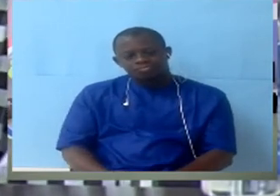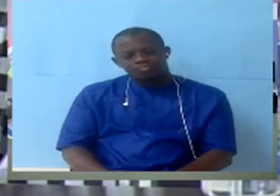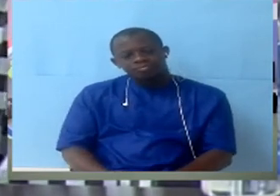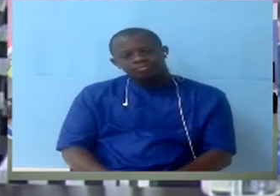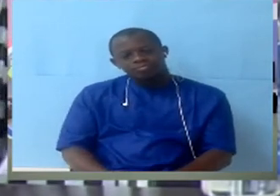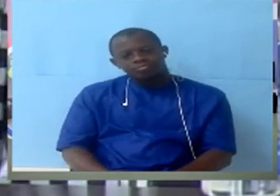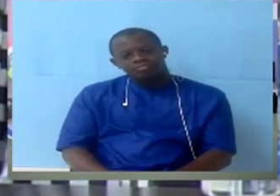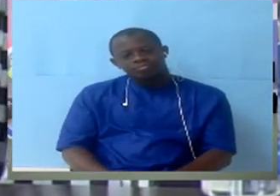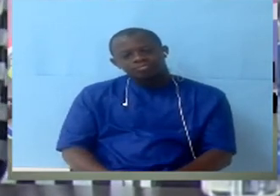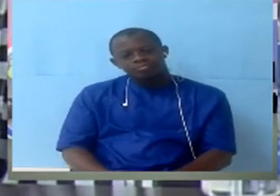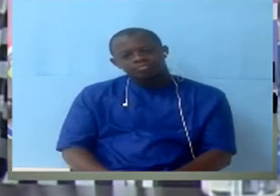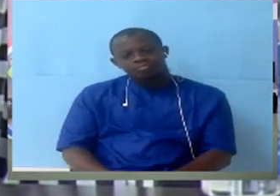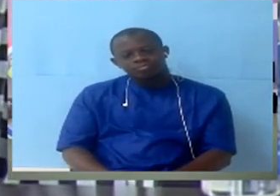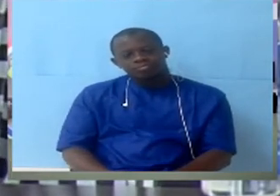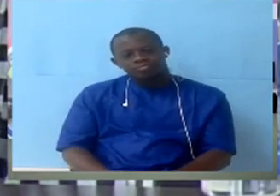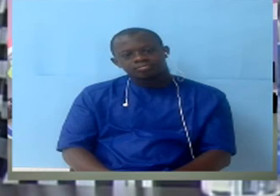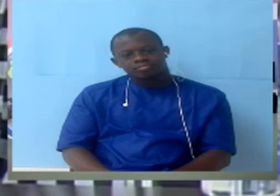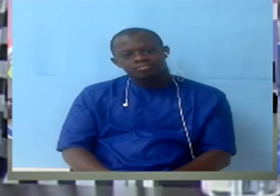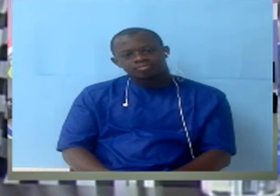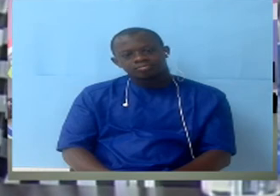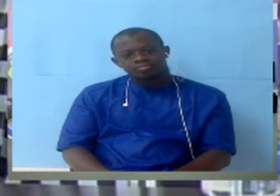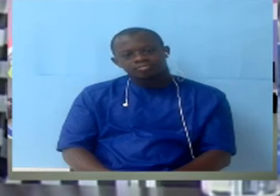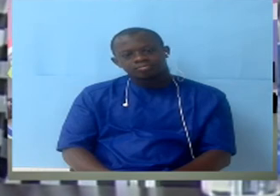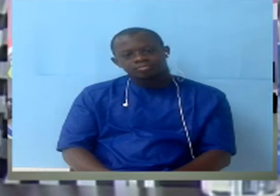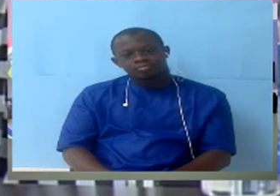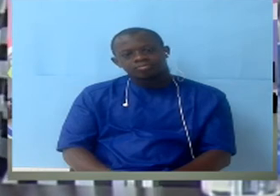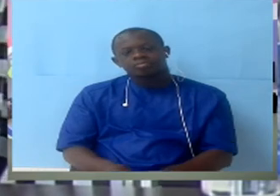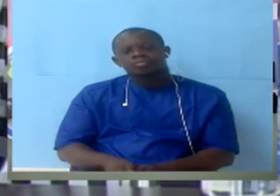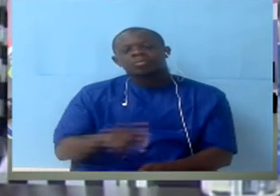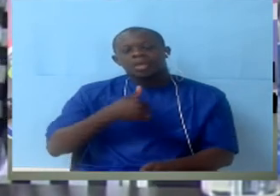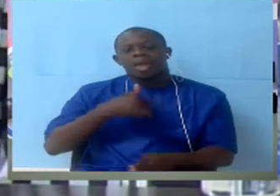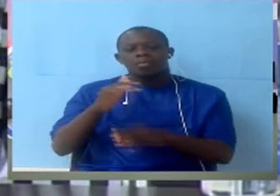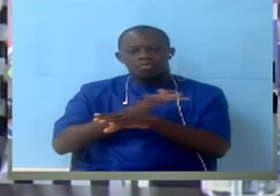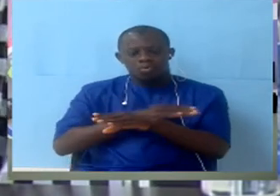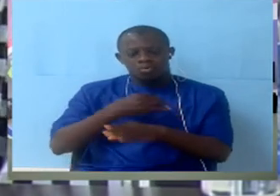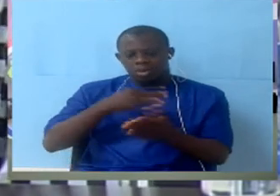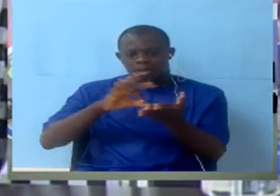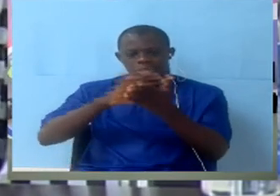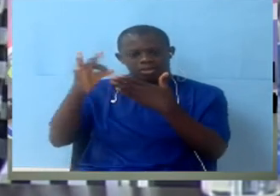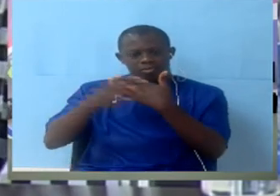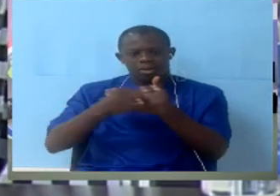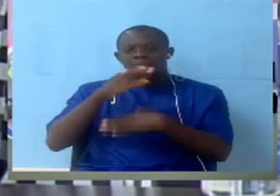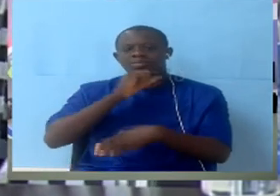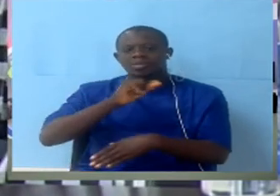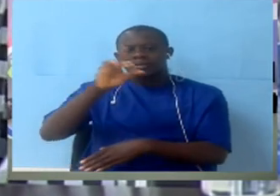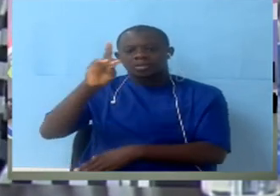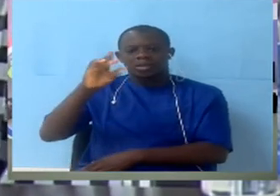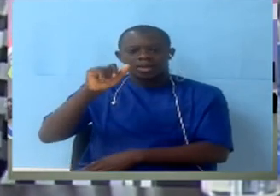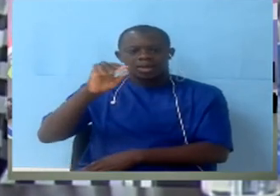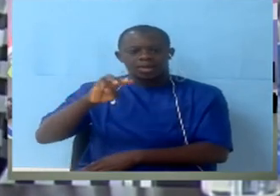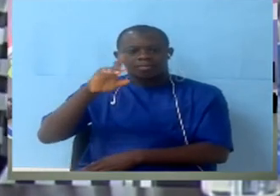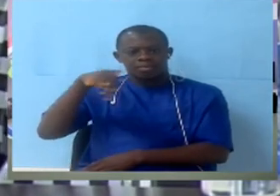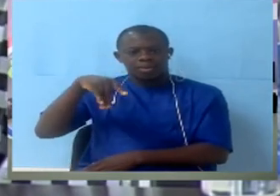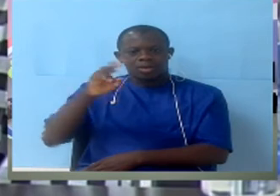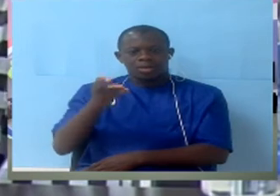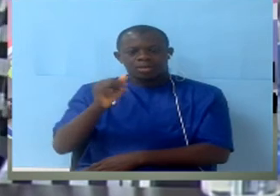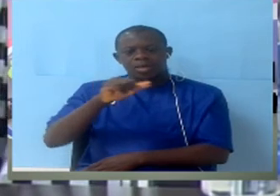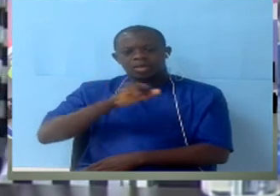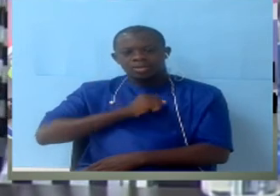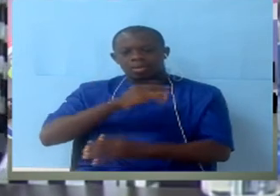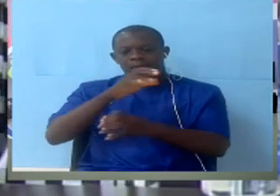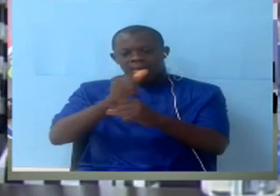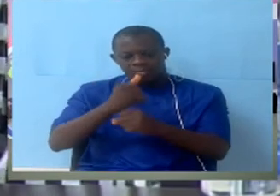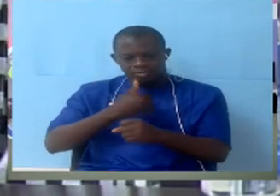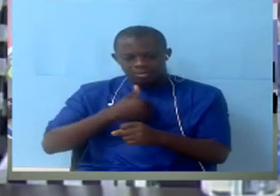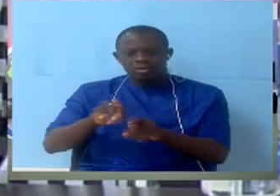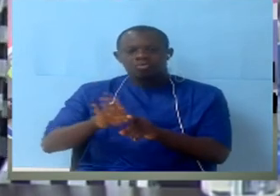kanata Sukuta kana Grace 96 Woto. It was Mr. Damfa who helped me to get a transfer to come to Sukuta School where I sat